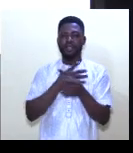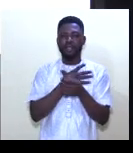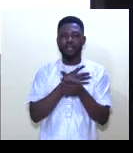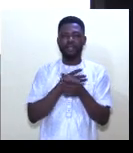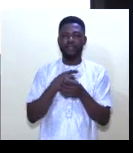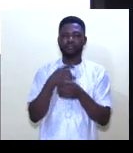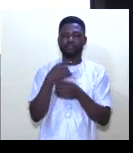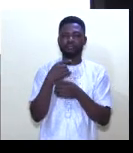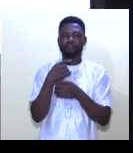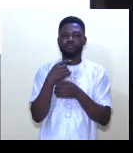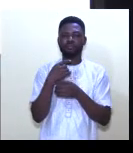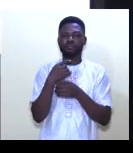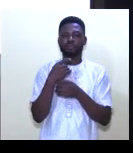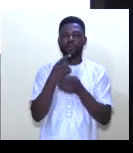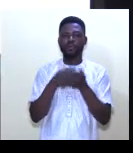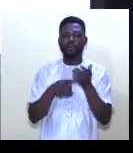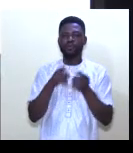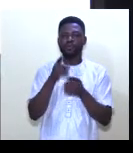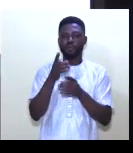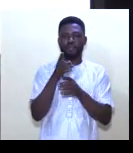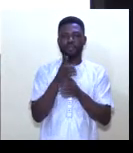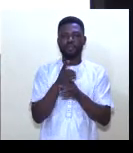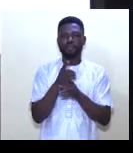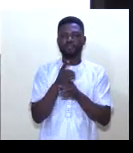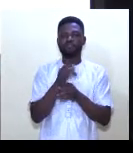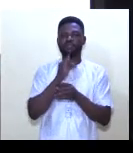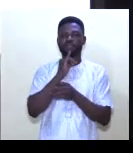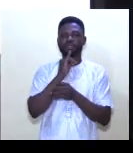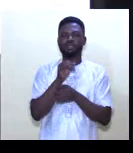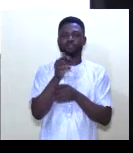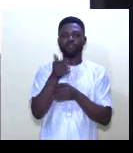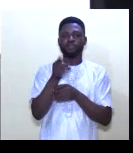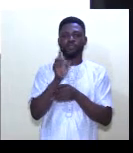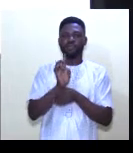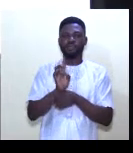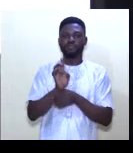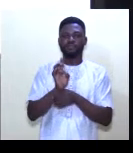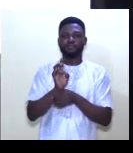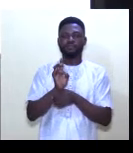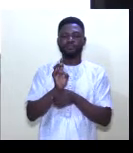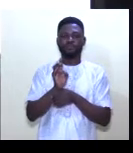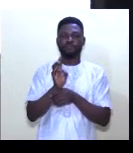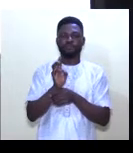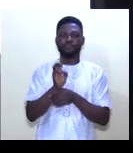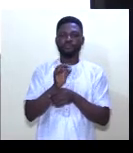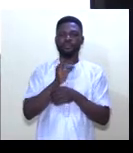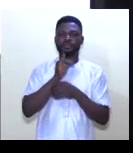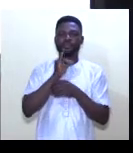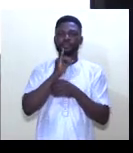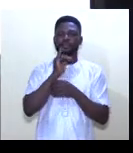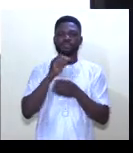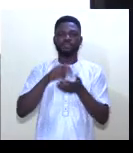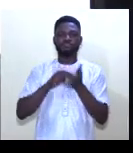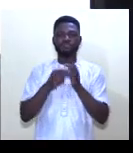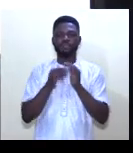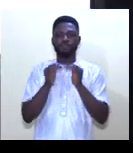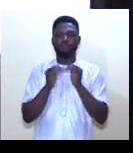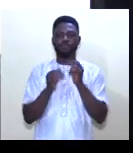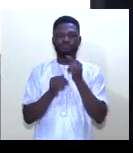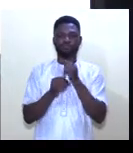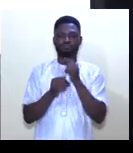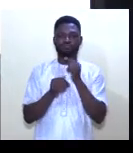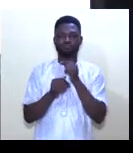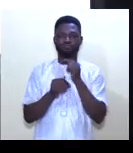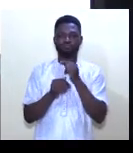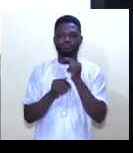subtracted, and what you get is 27. Remember that word is. Then